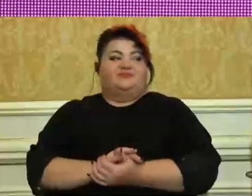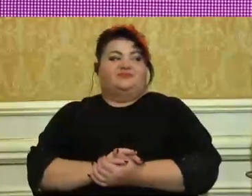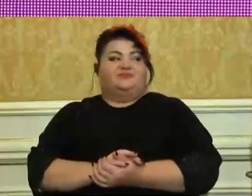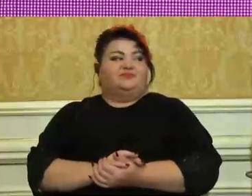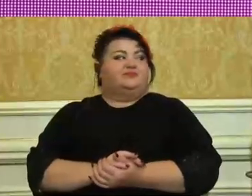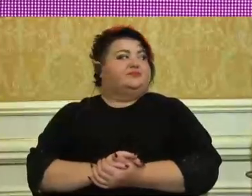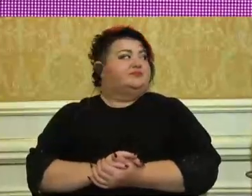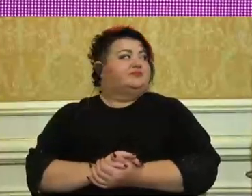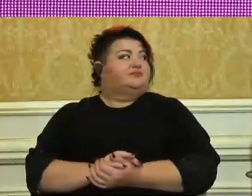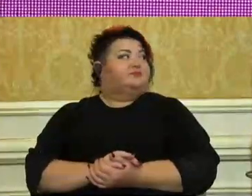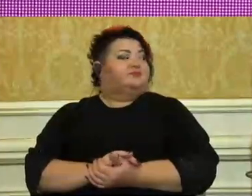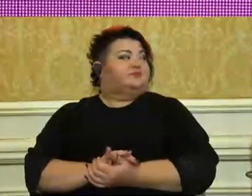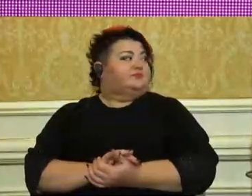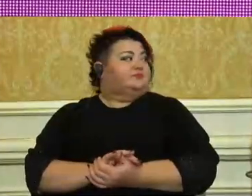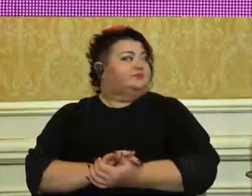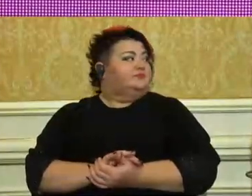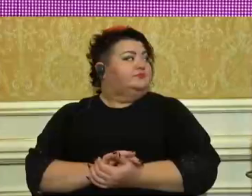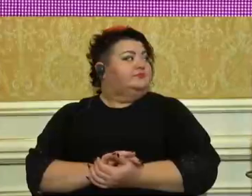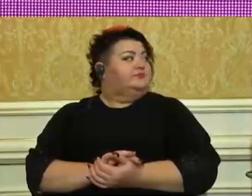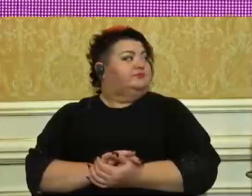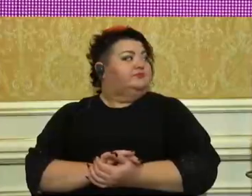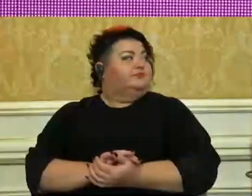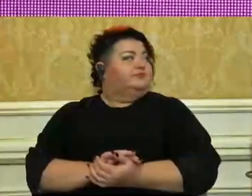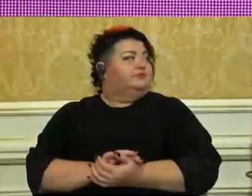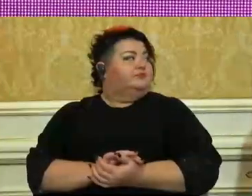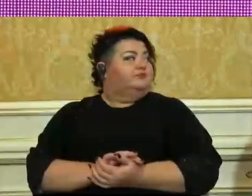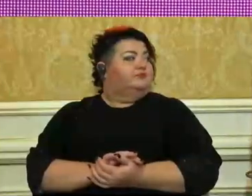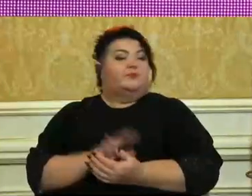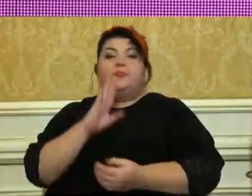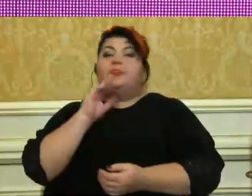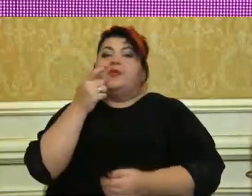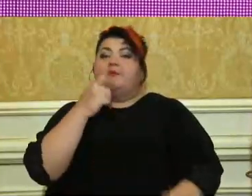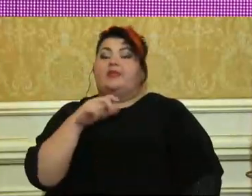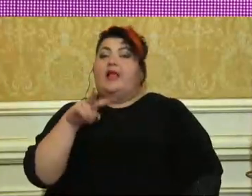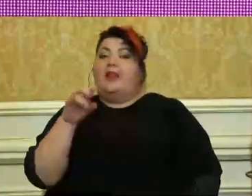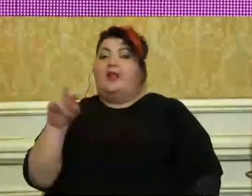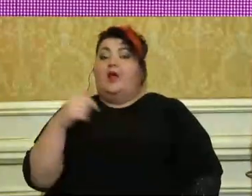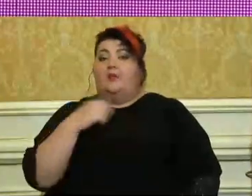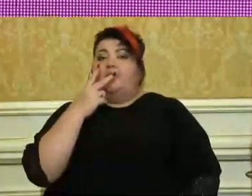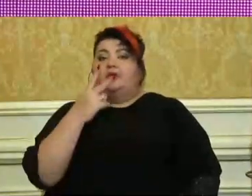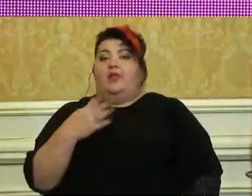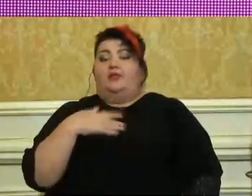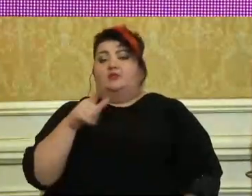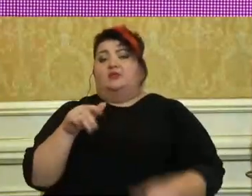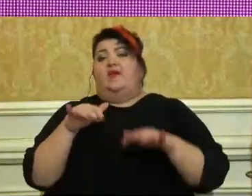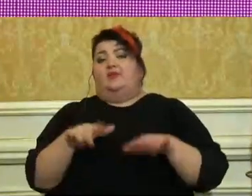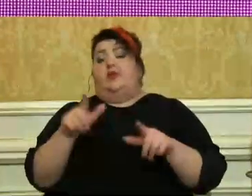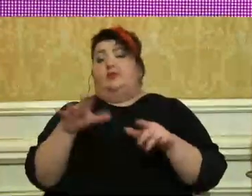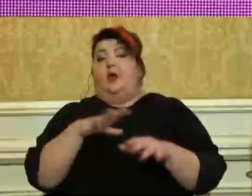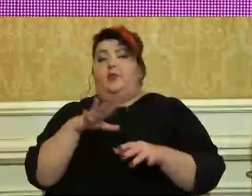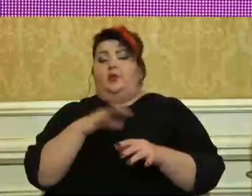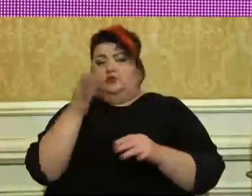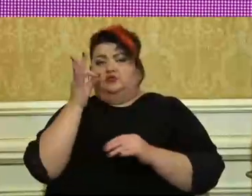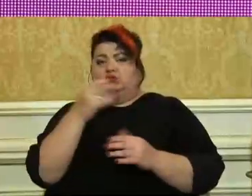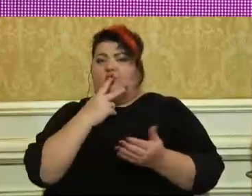Mm. Mrs. Lilian, I would